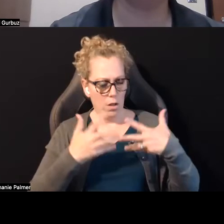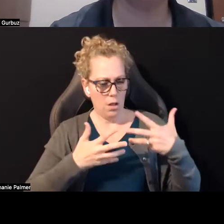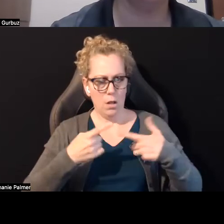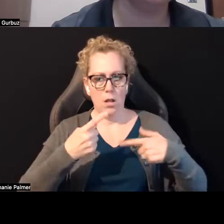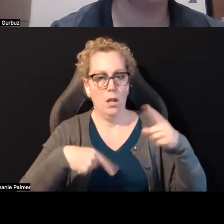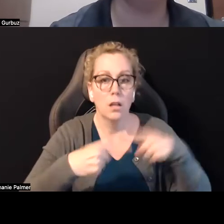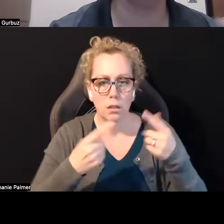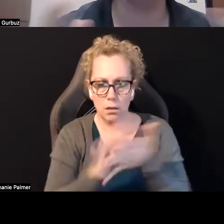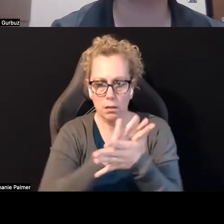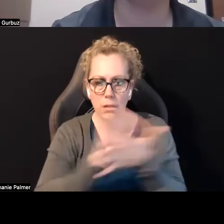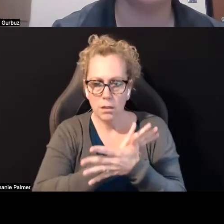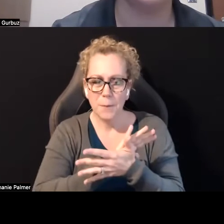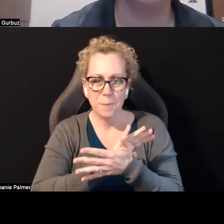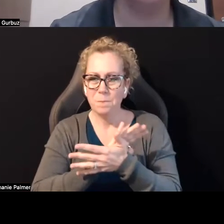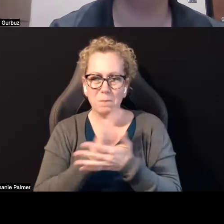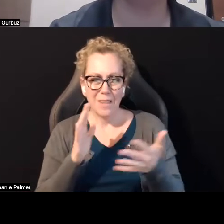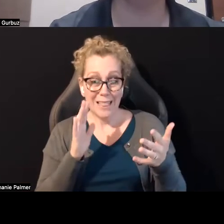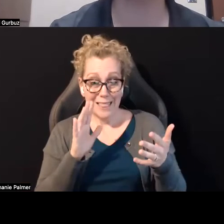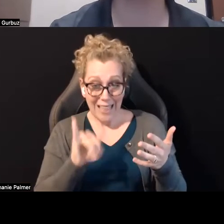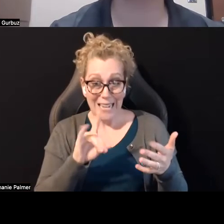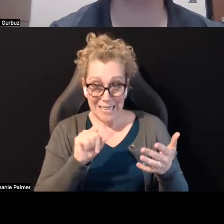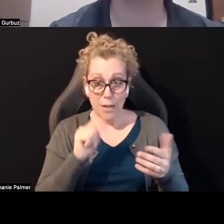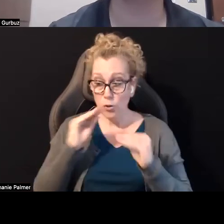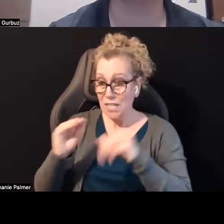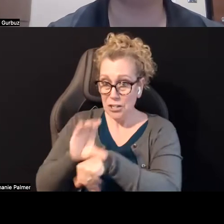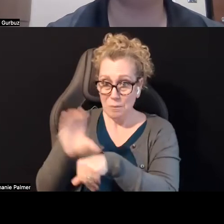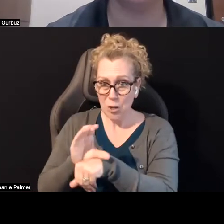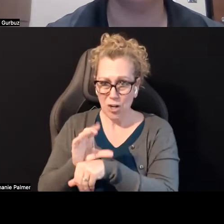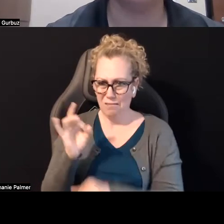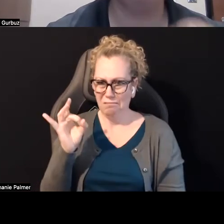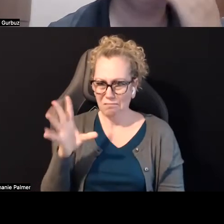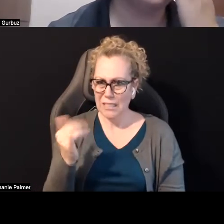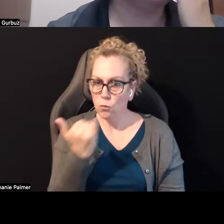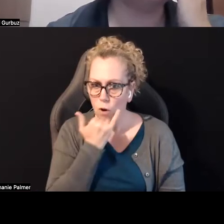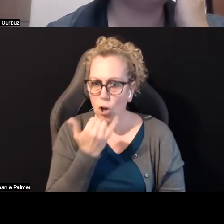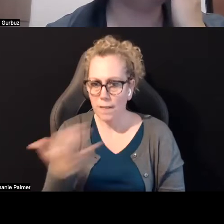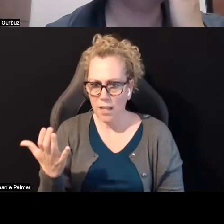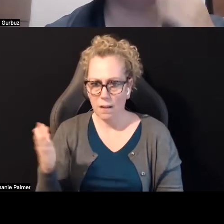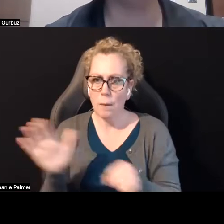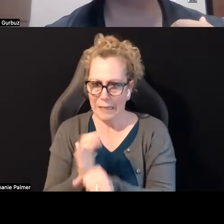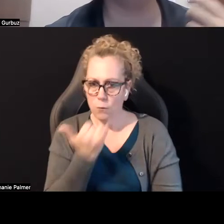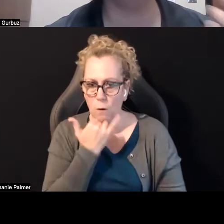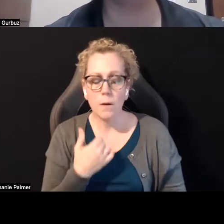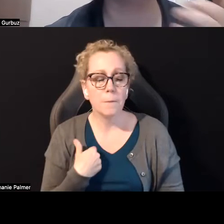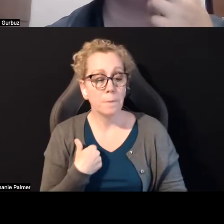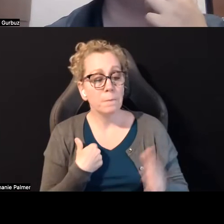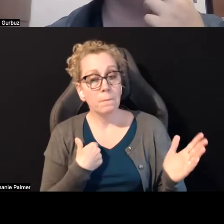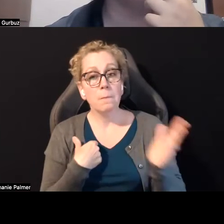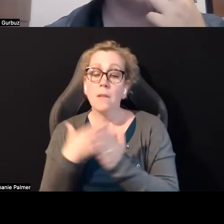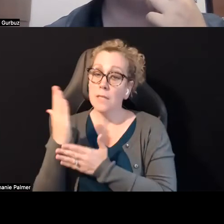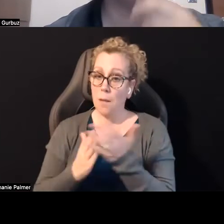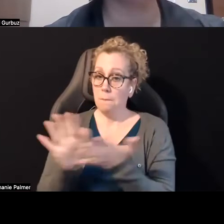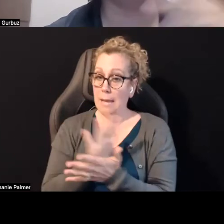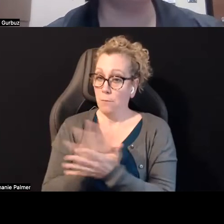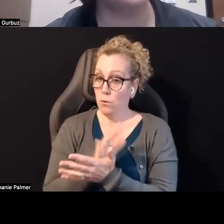damaging because you're teaching, if you use this data, you're teaching the computer the wrong thing. Now, what some papers will